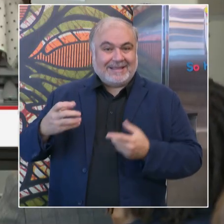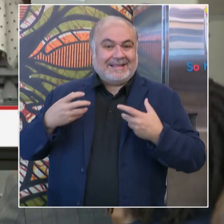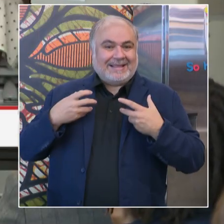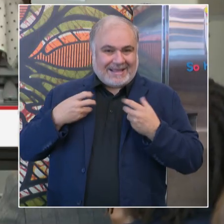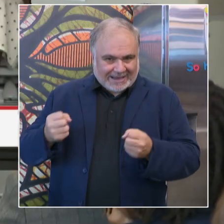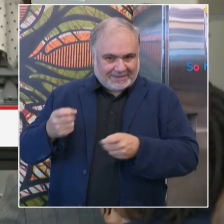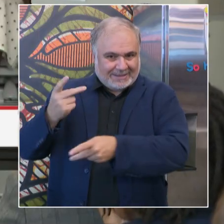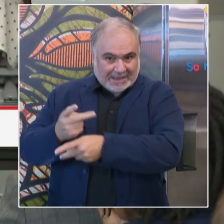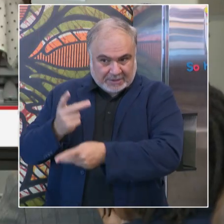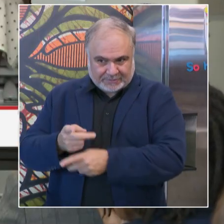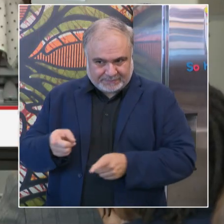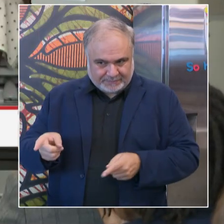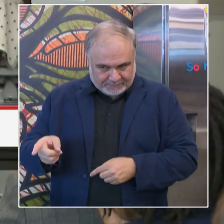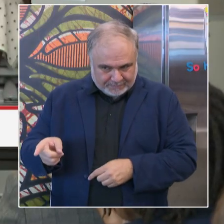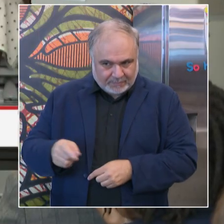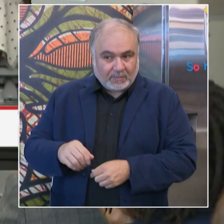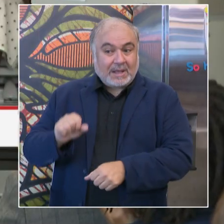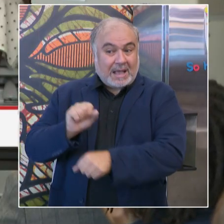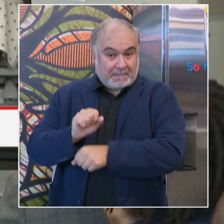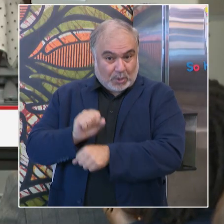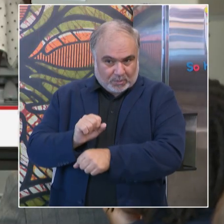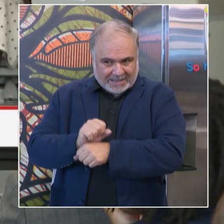known as DC Hill. We've got two DC